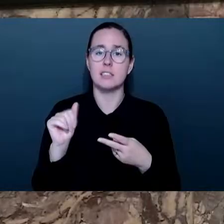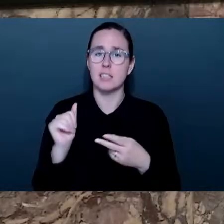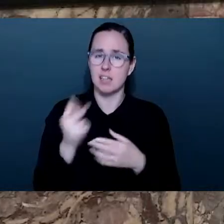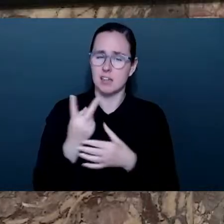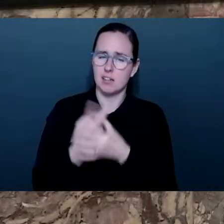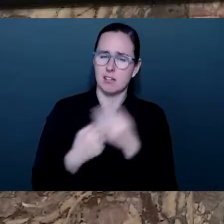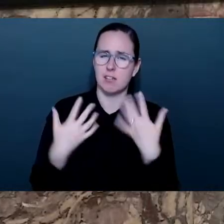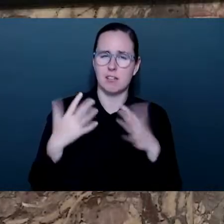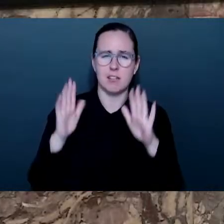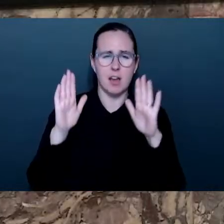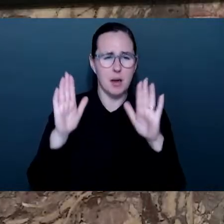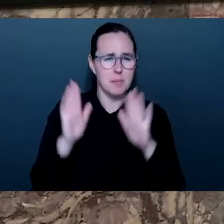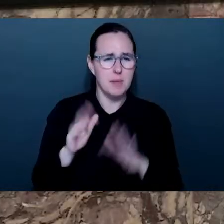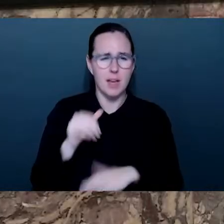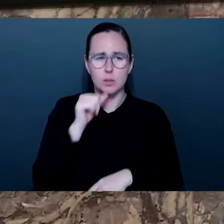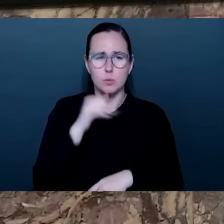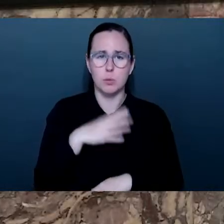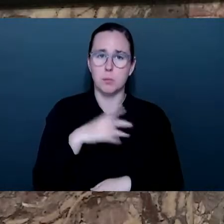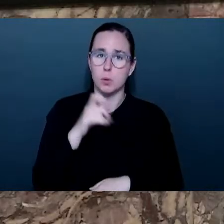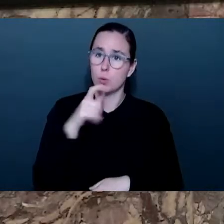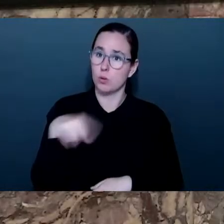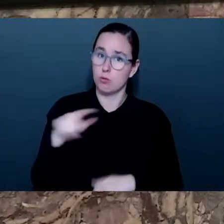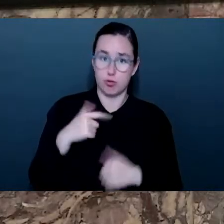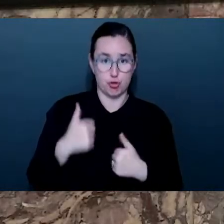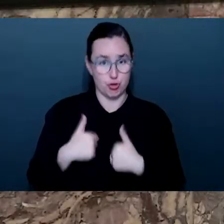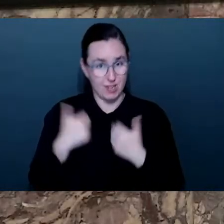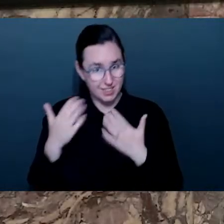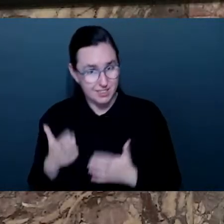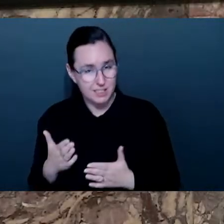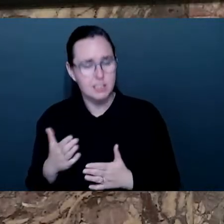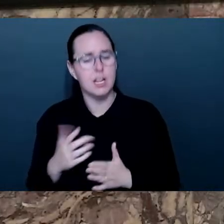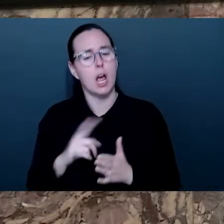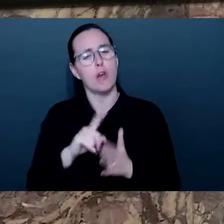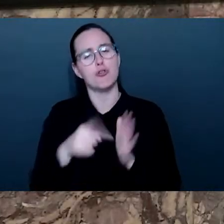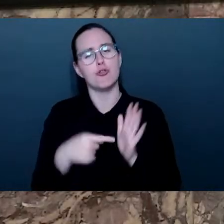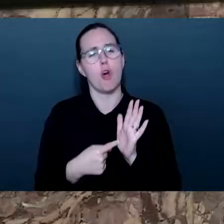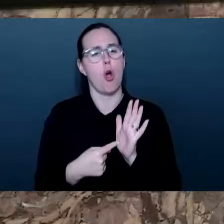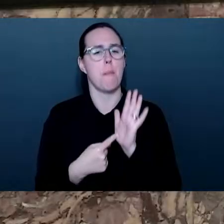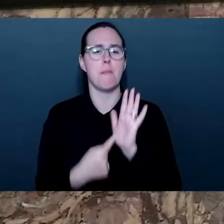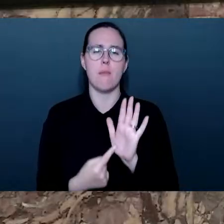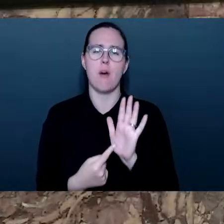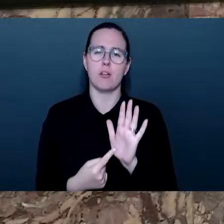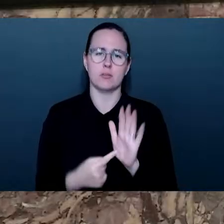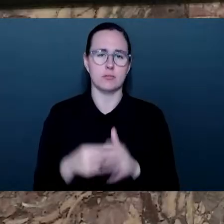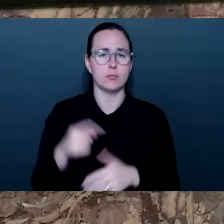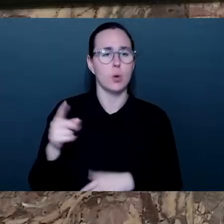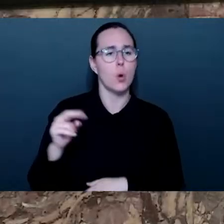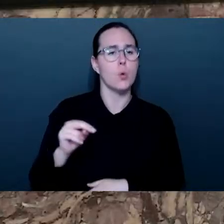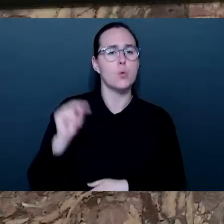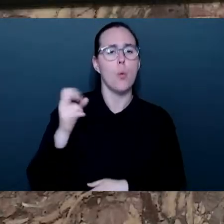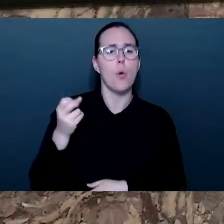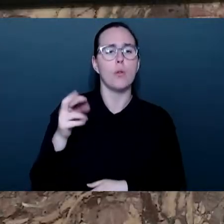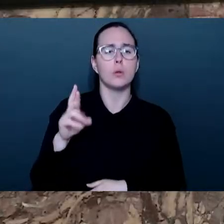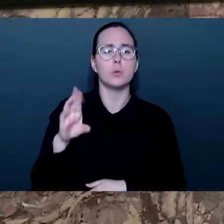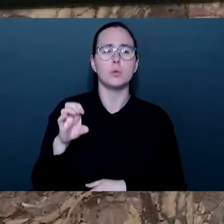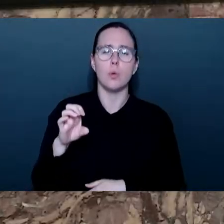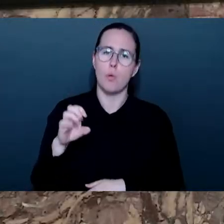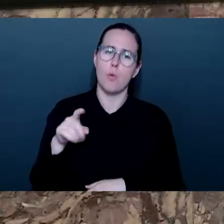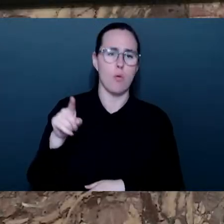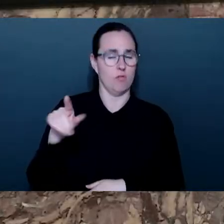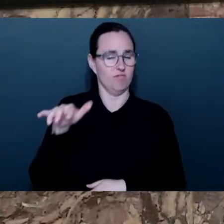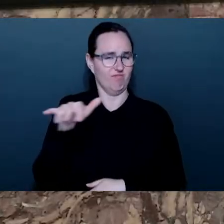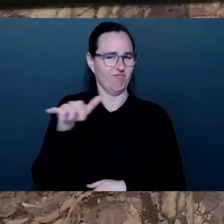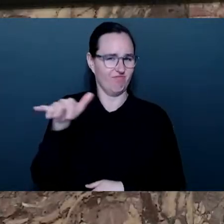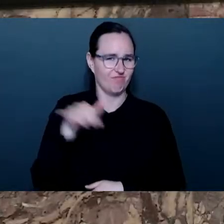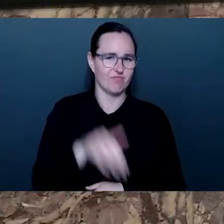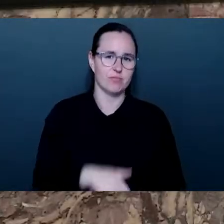Shore. Shireen is the founder and president of a flourishing business on the North Shore, which contributes a